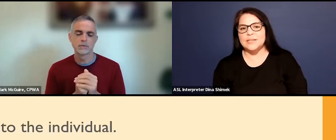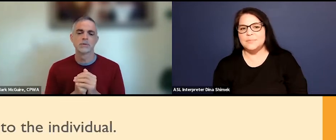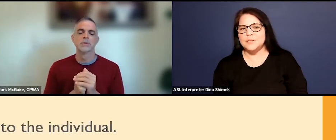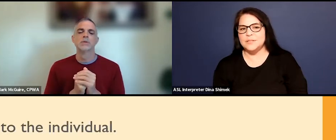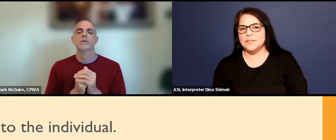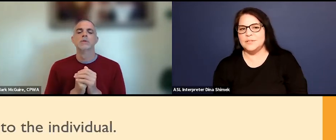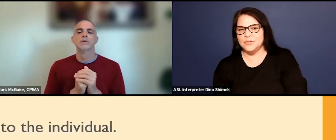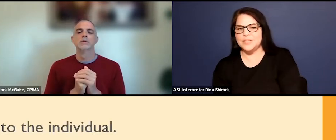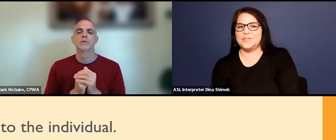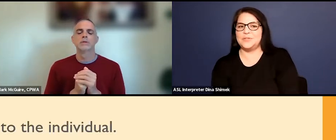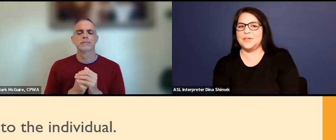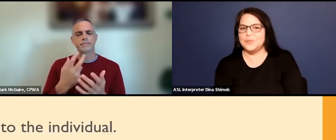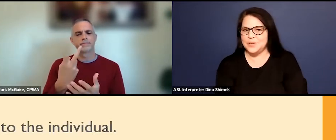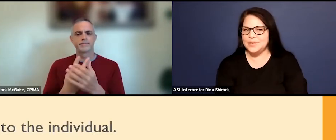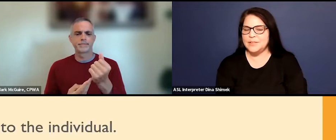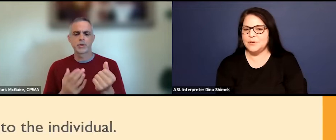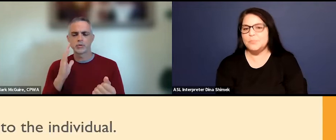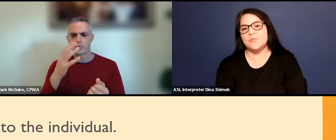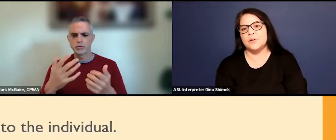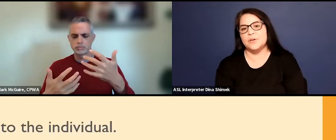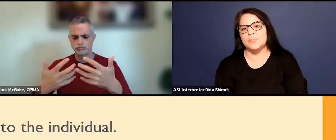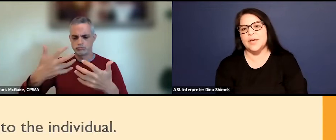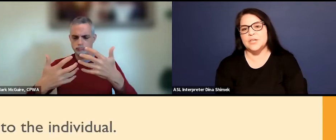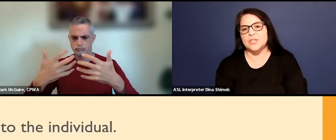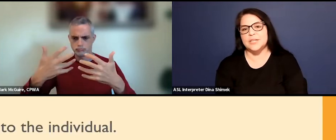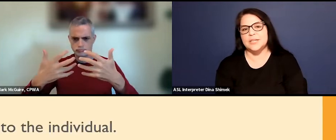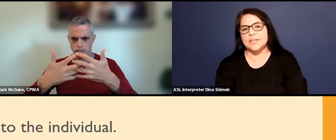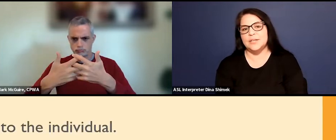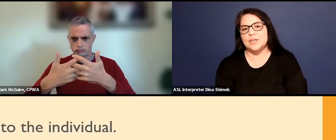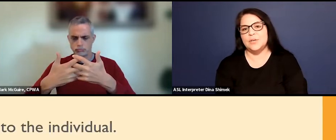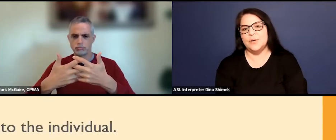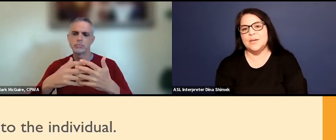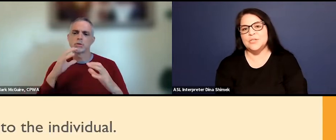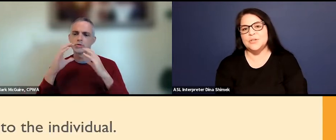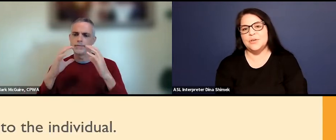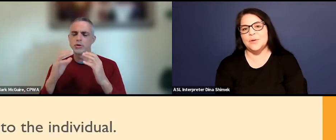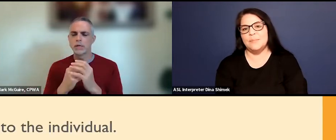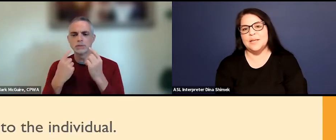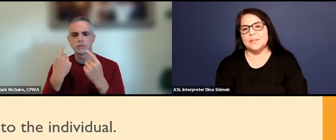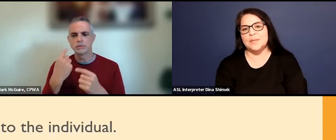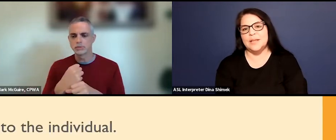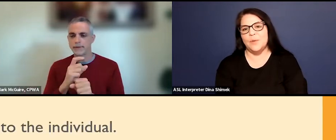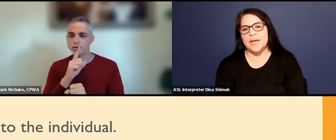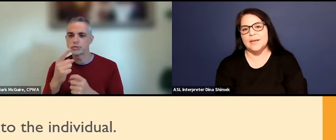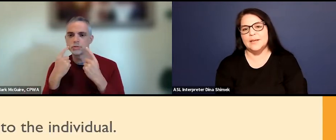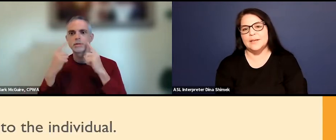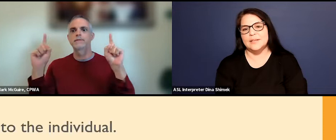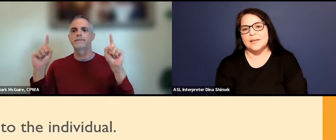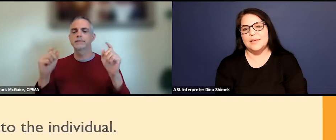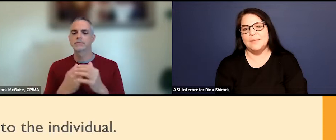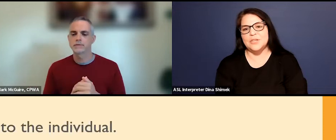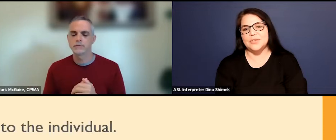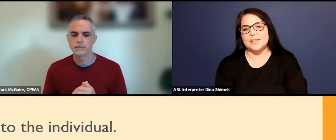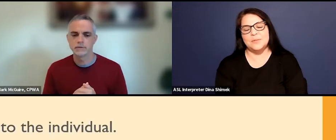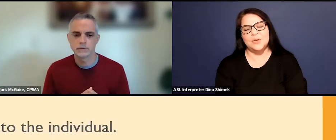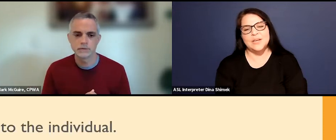ahead and adapt to your skills to include their preferred communication. You want to make sure that you accommodate them in that way